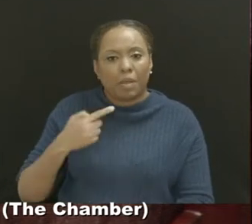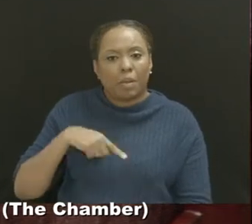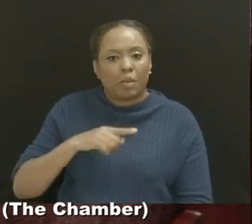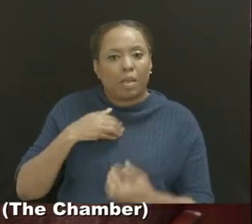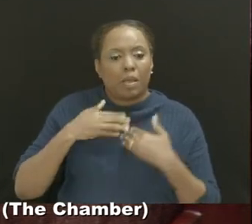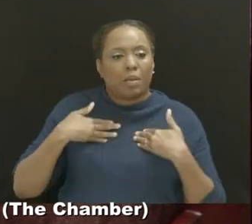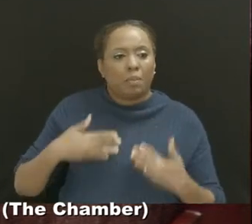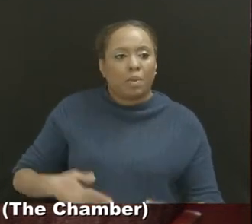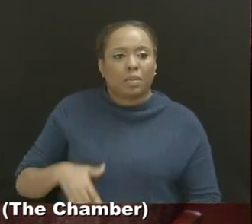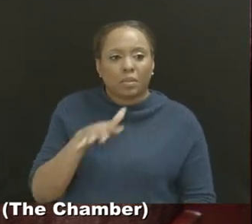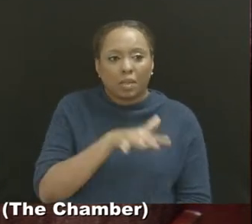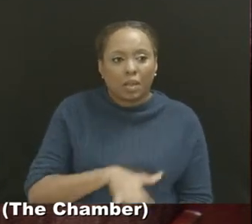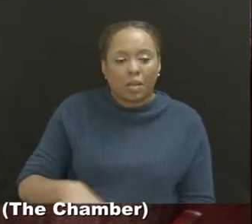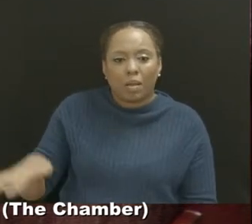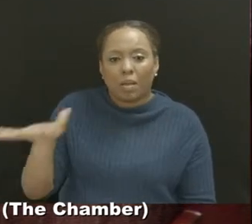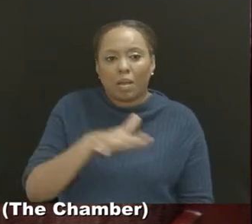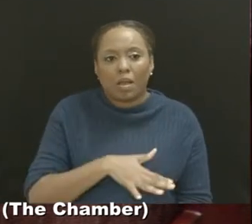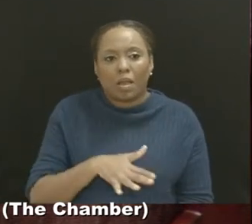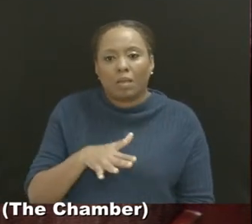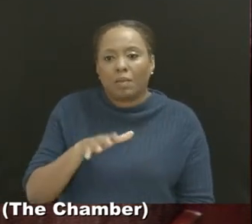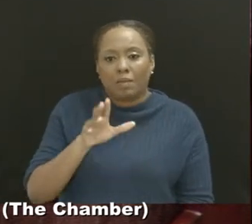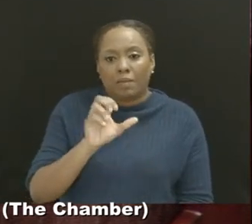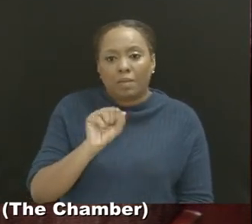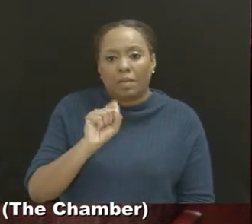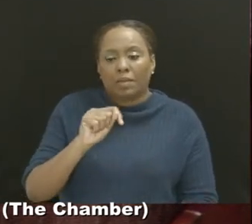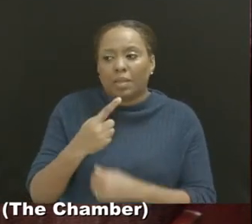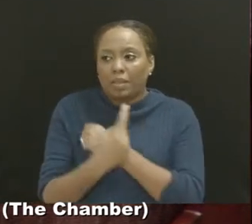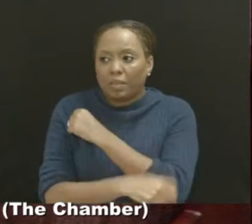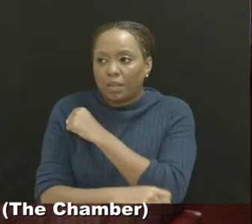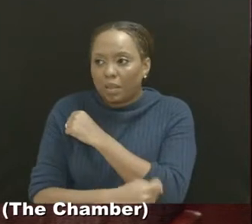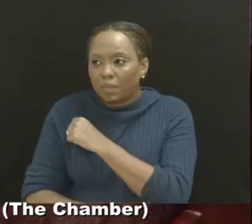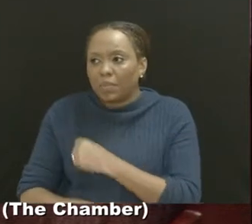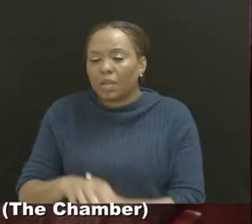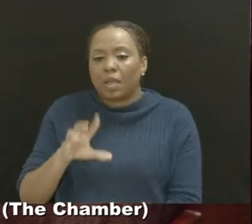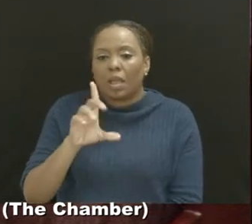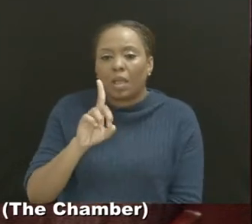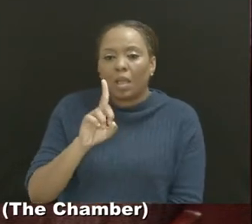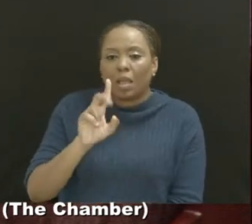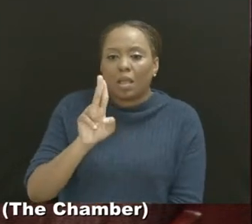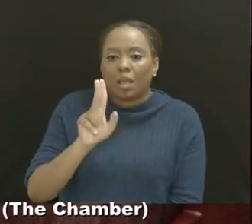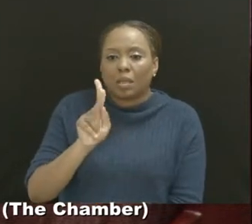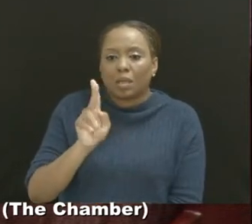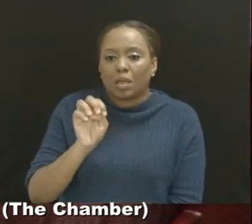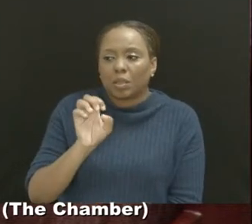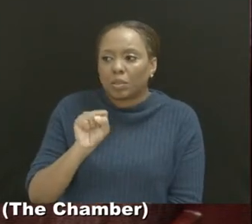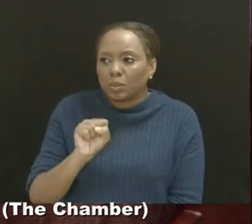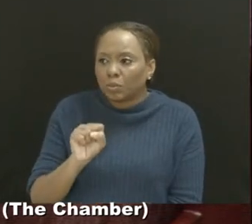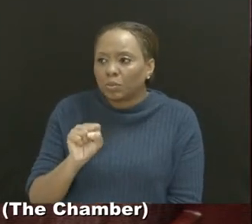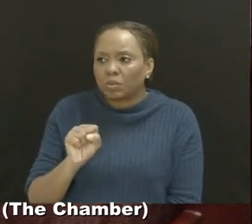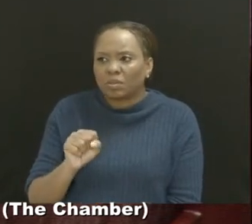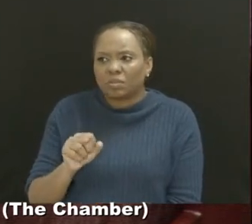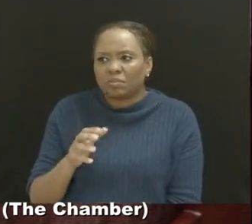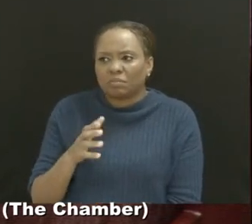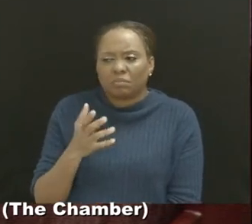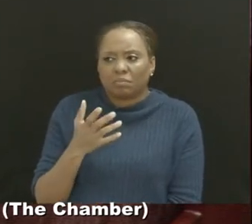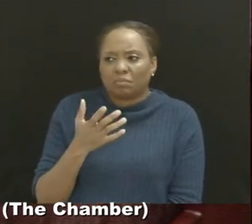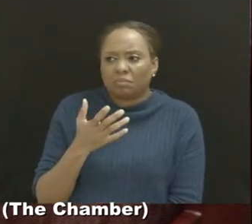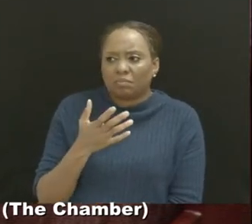across the length and breadth of St. Thomas. Hyman's Hill, Vaucluse, Duke, Stenentry, strangers. Up until